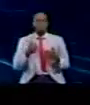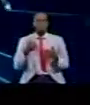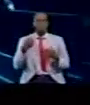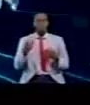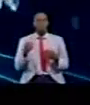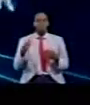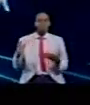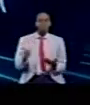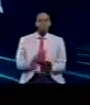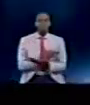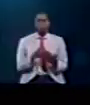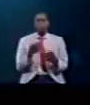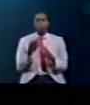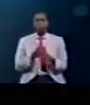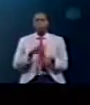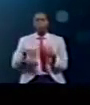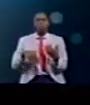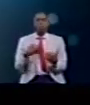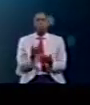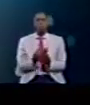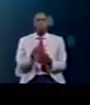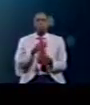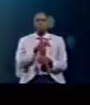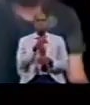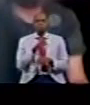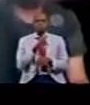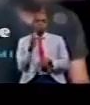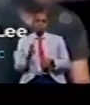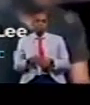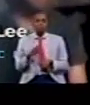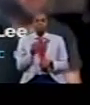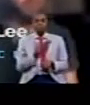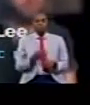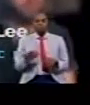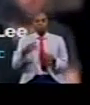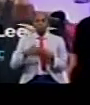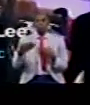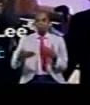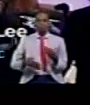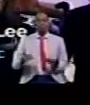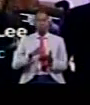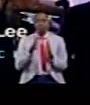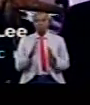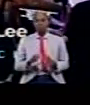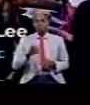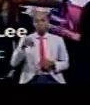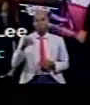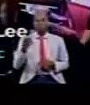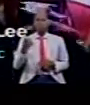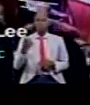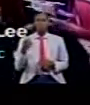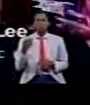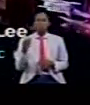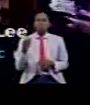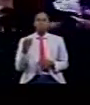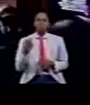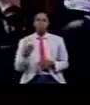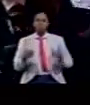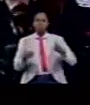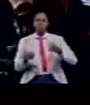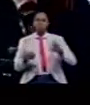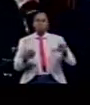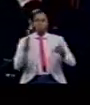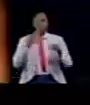We pray for your protection upon them. Oh, Lord, we pray for you that there will not be children of.